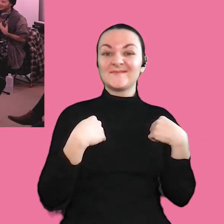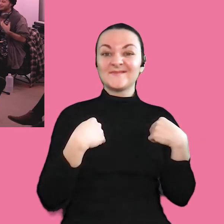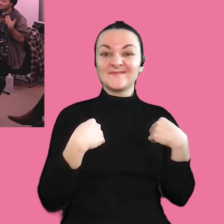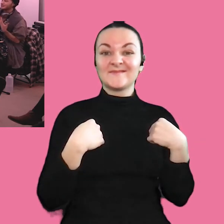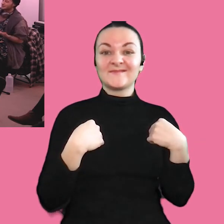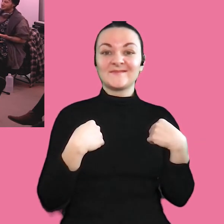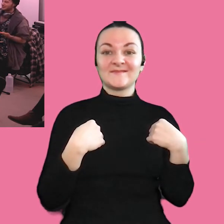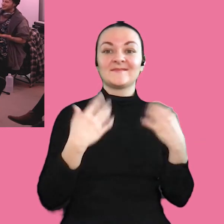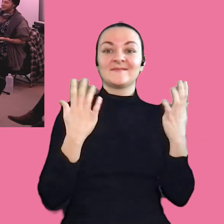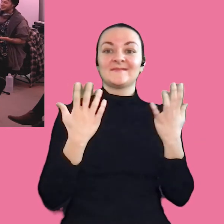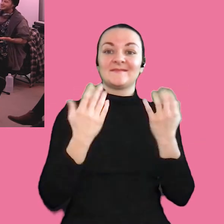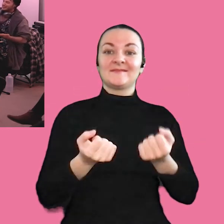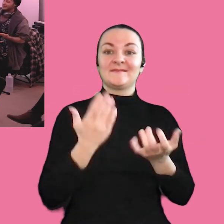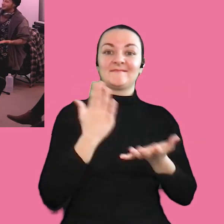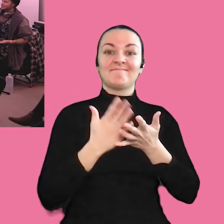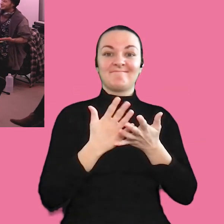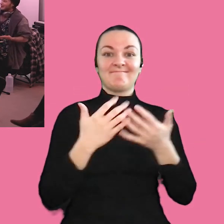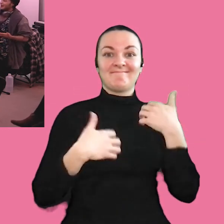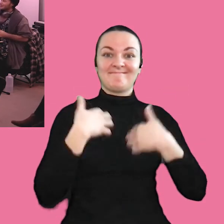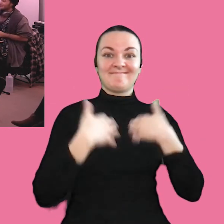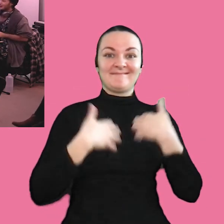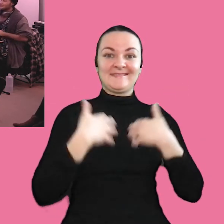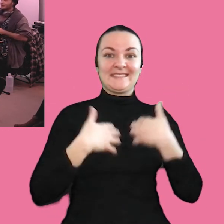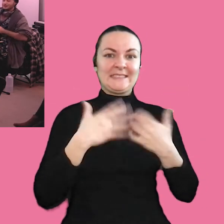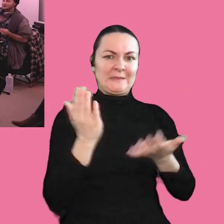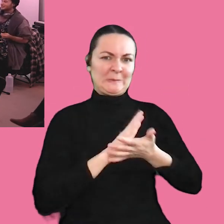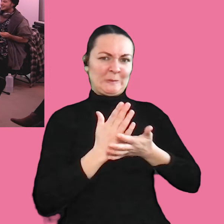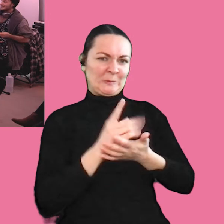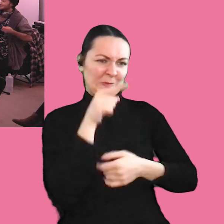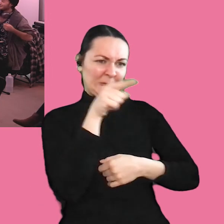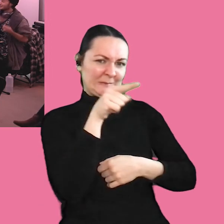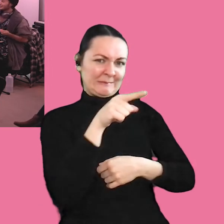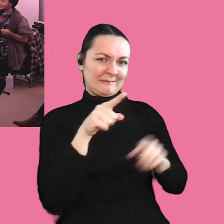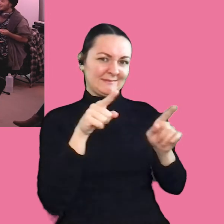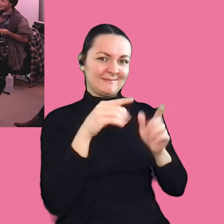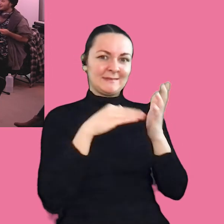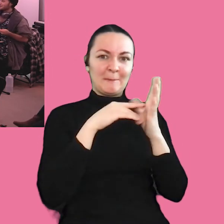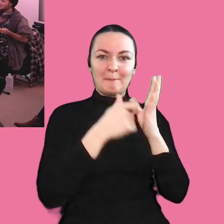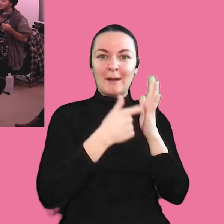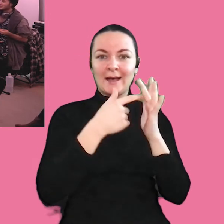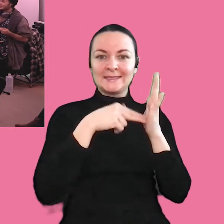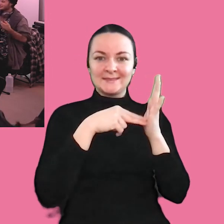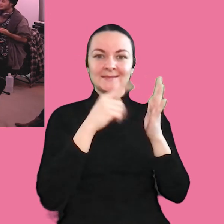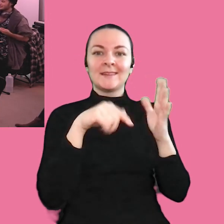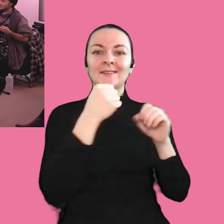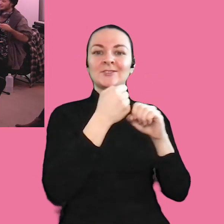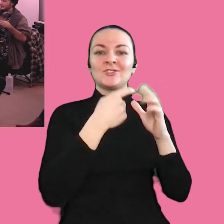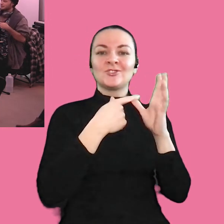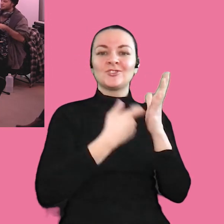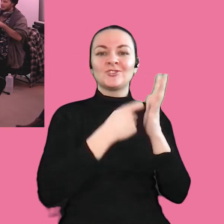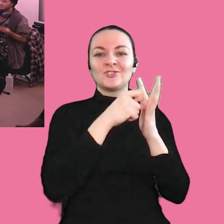I can see we have something very exciting in front of me. I'm not quite sure what it is, so I'm just going to let Martin and